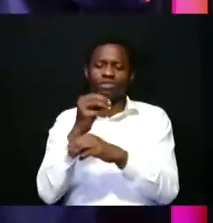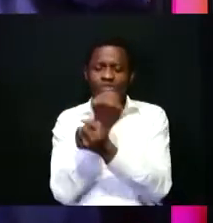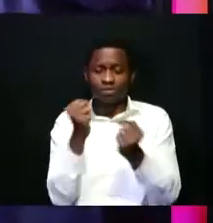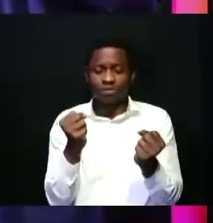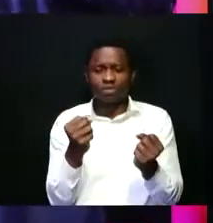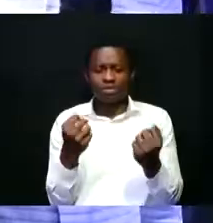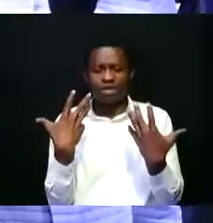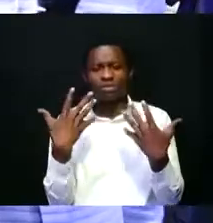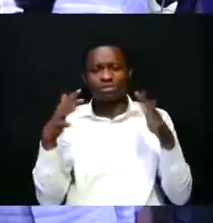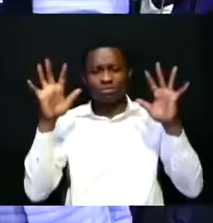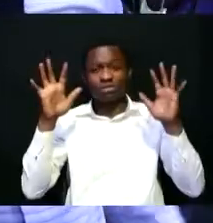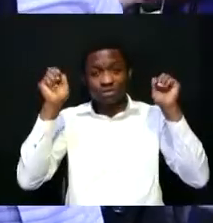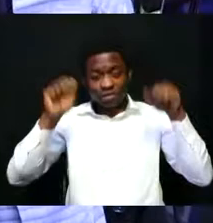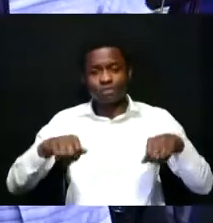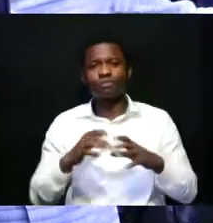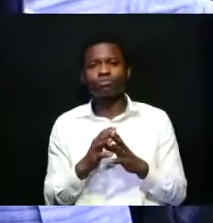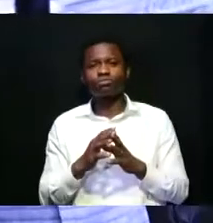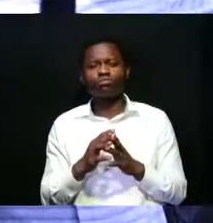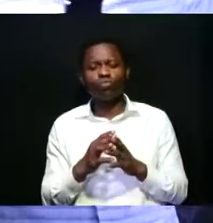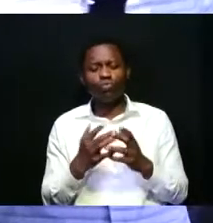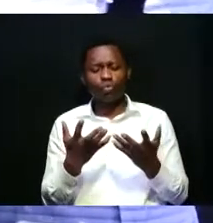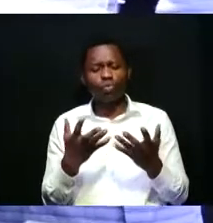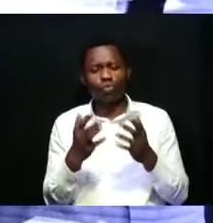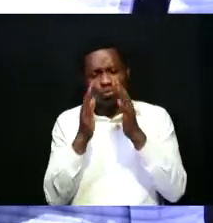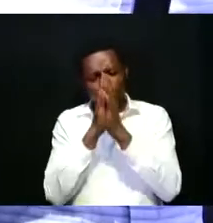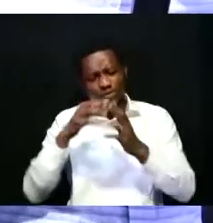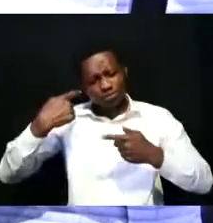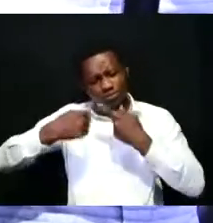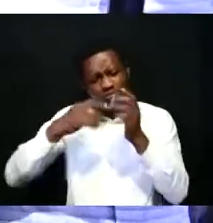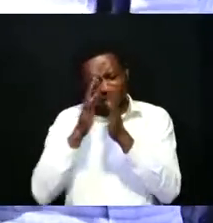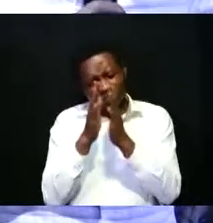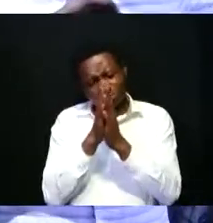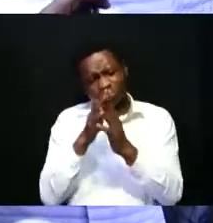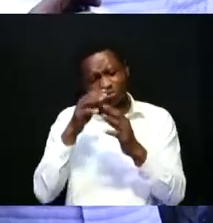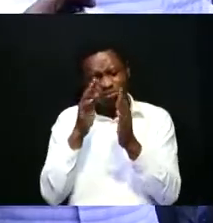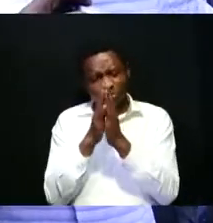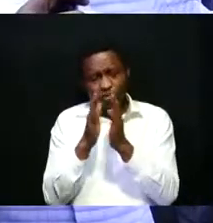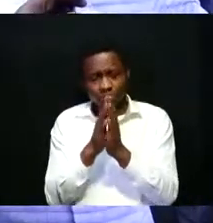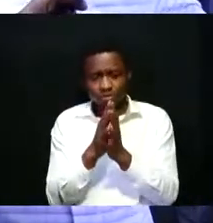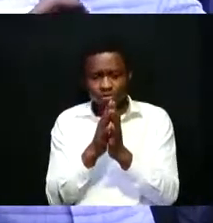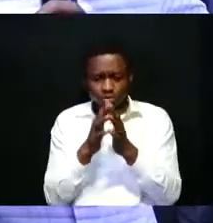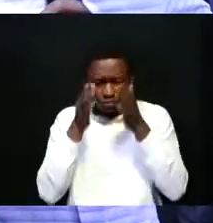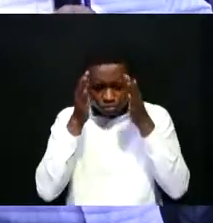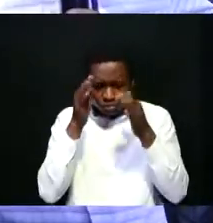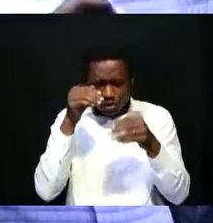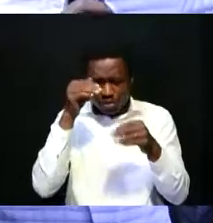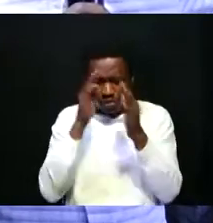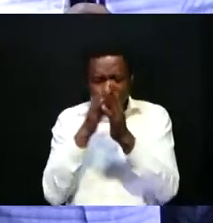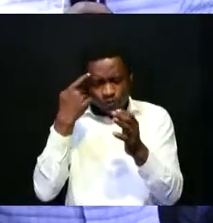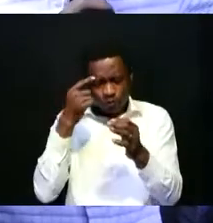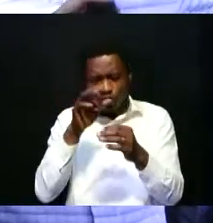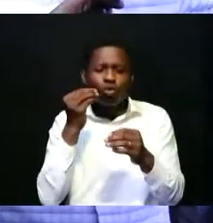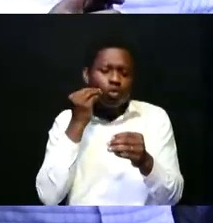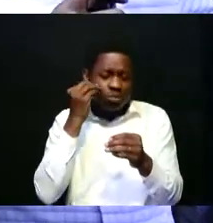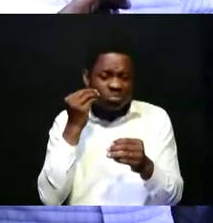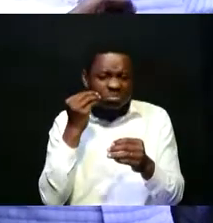if you can? And I want you to open your mouth in prayer. Turn to your home. If you are not